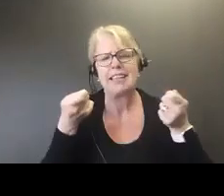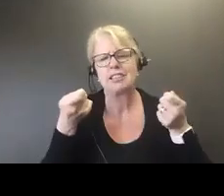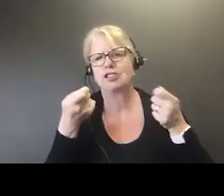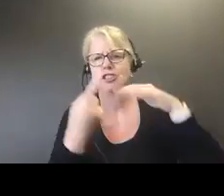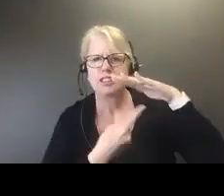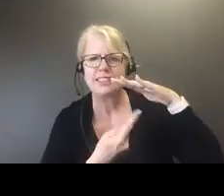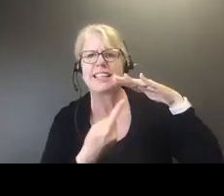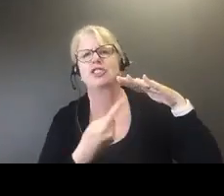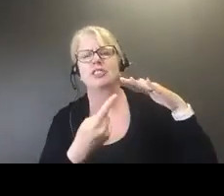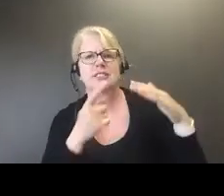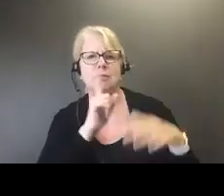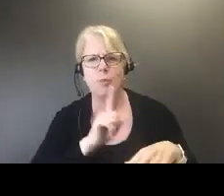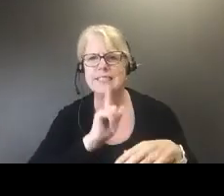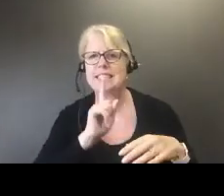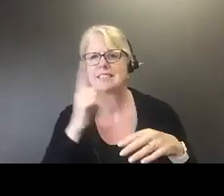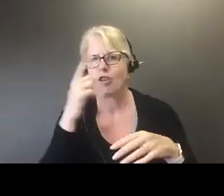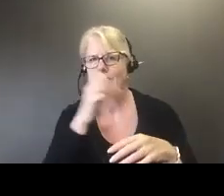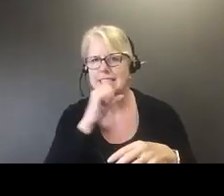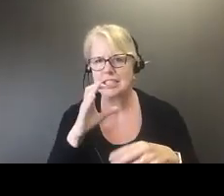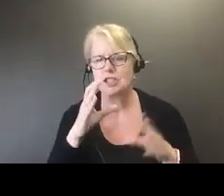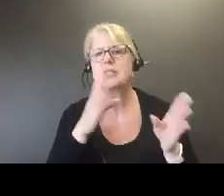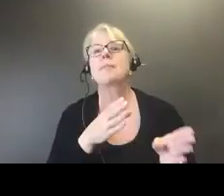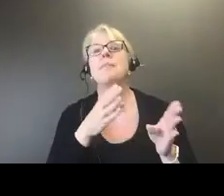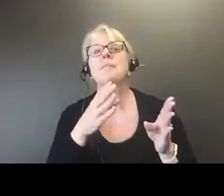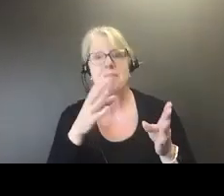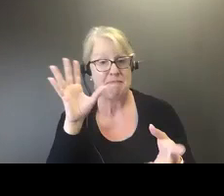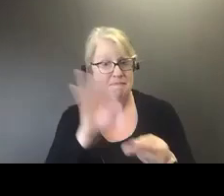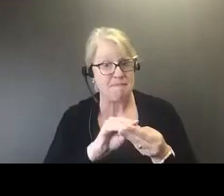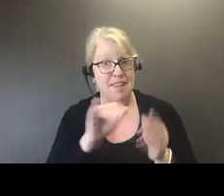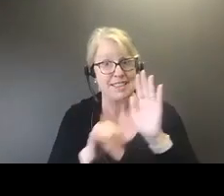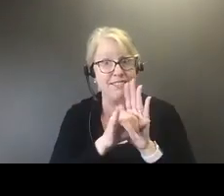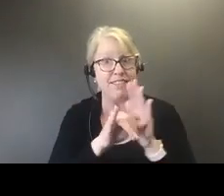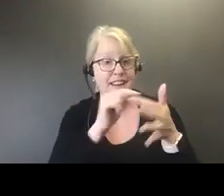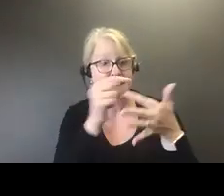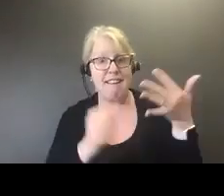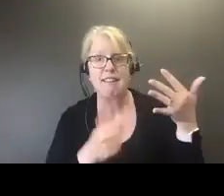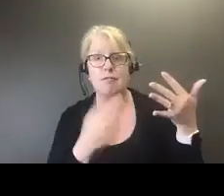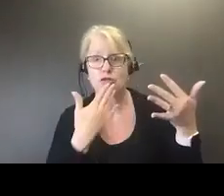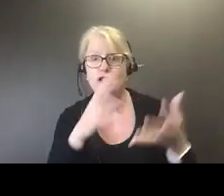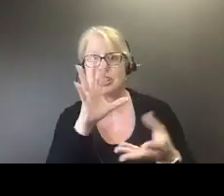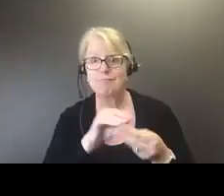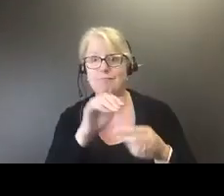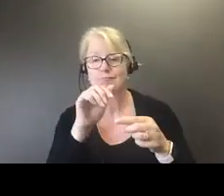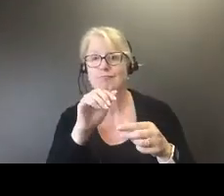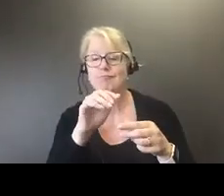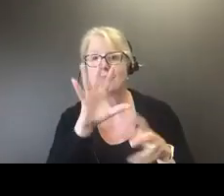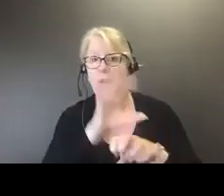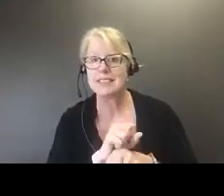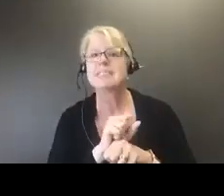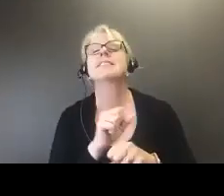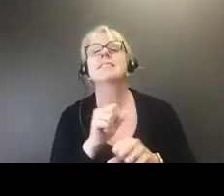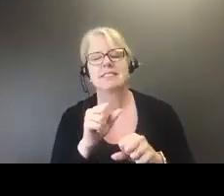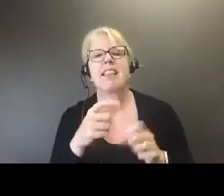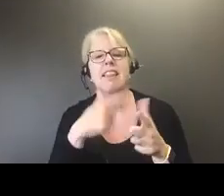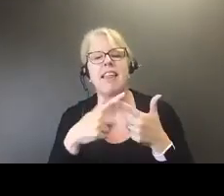older adults. And then once we've identified those promising practices, we're going to look for evidence